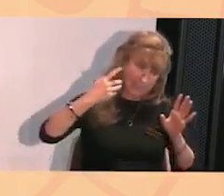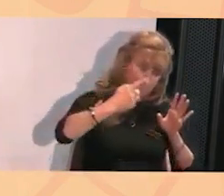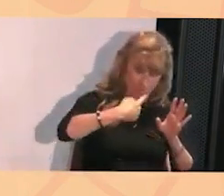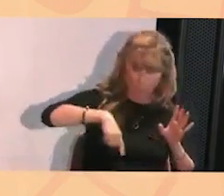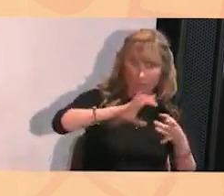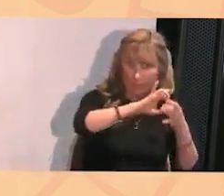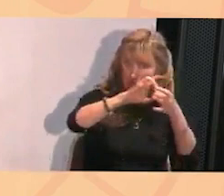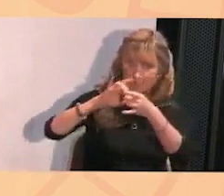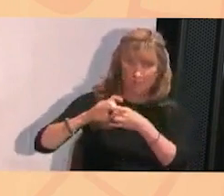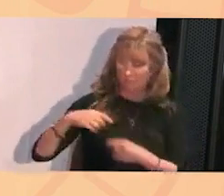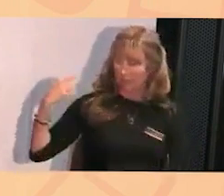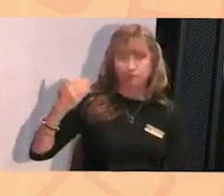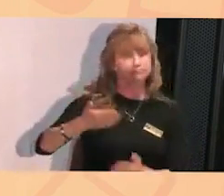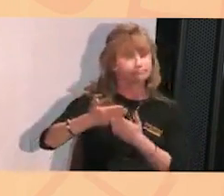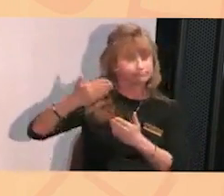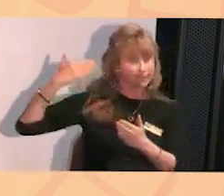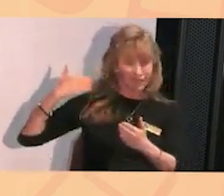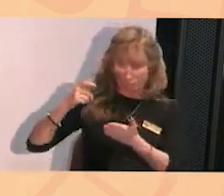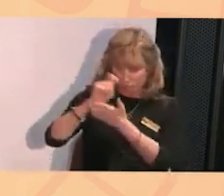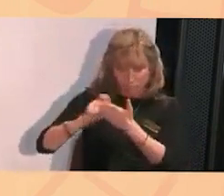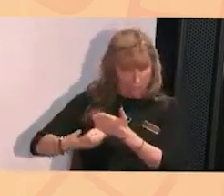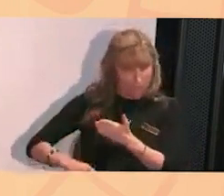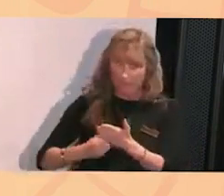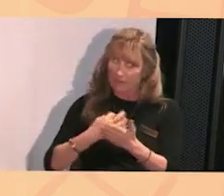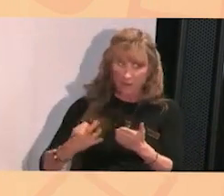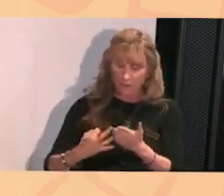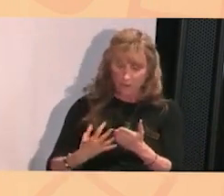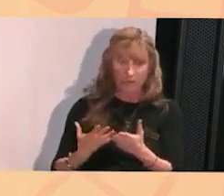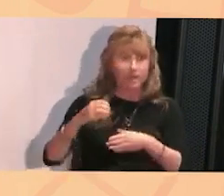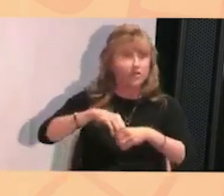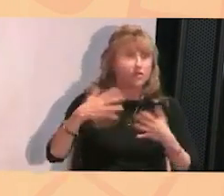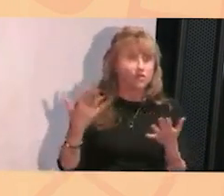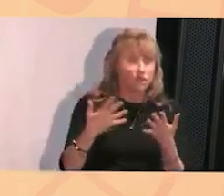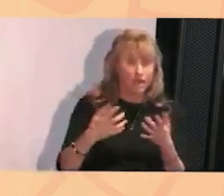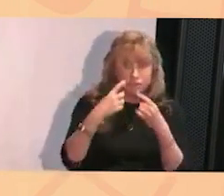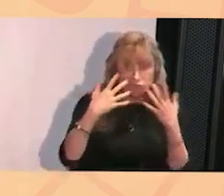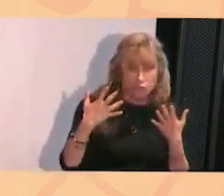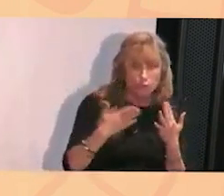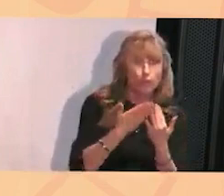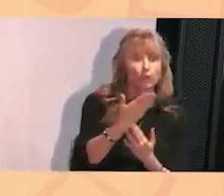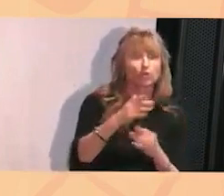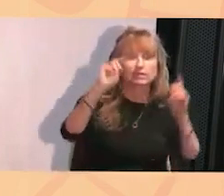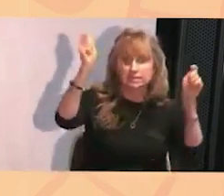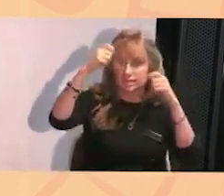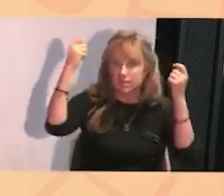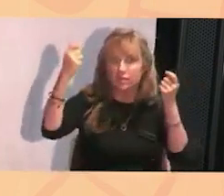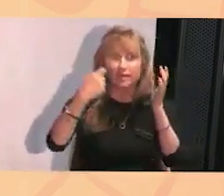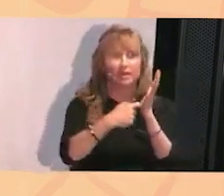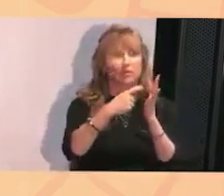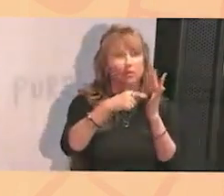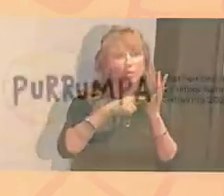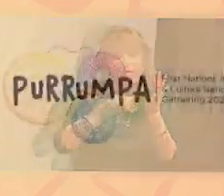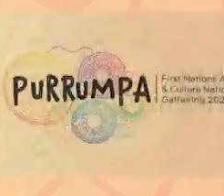to be contained in our songlines, it's got to be contained in our ceremonies, in our rituals. For well-being culture, it makes us strong.